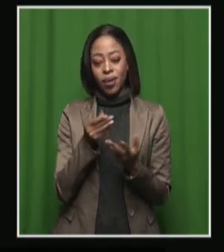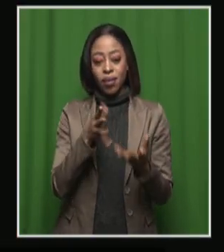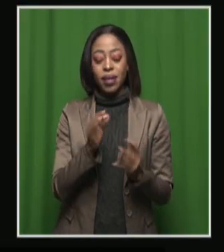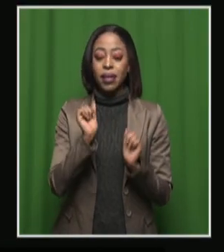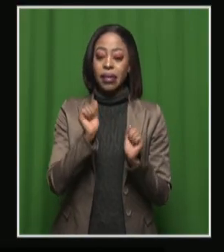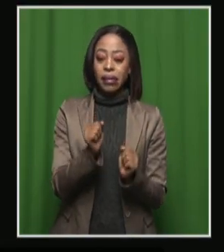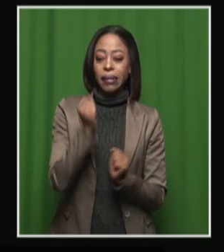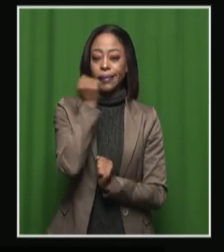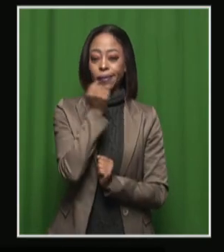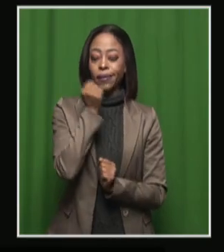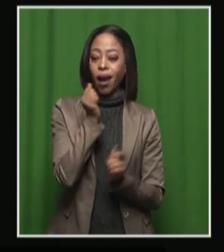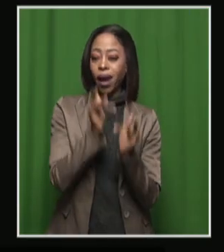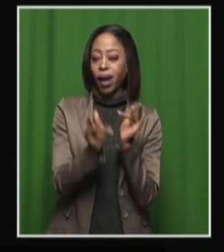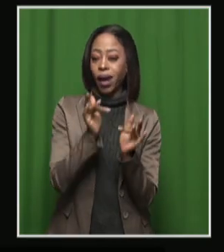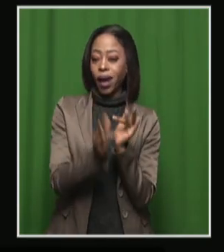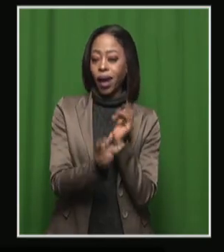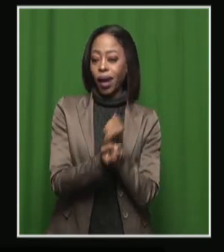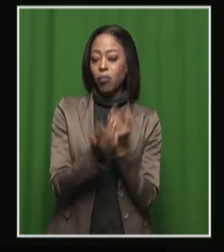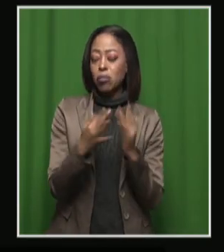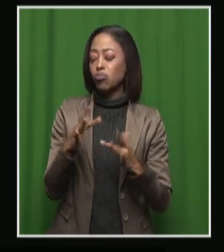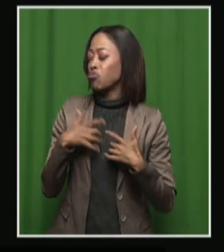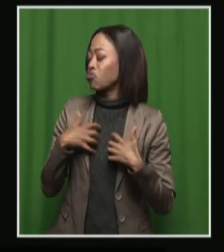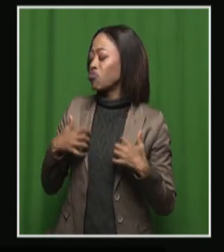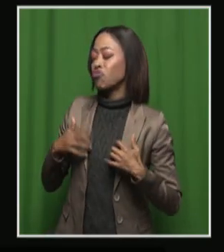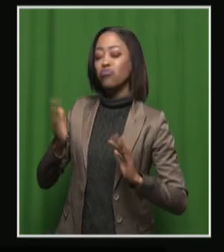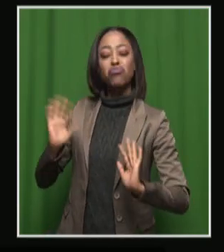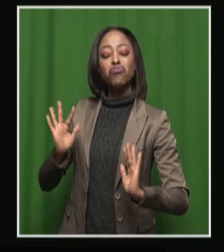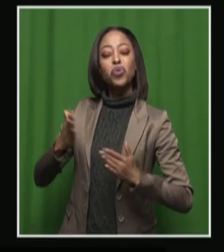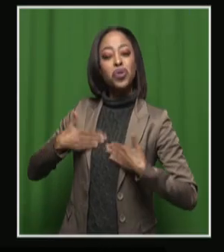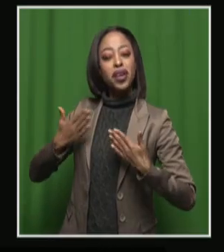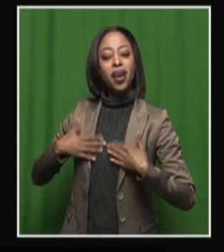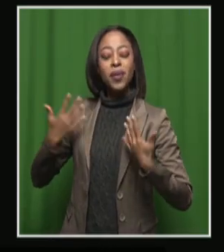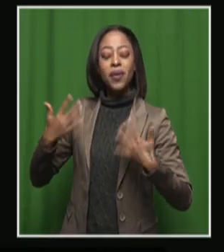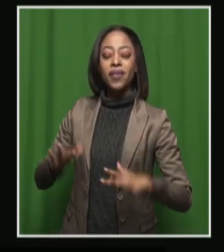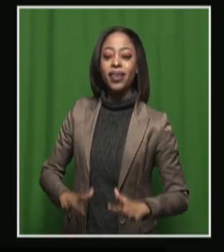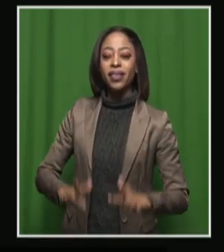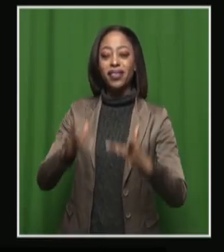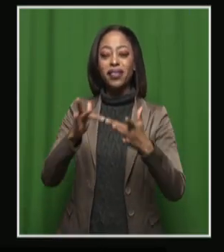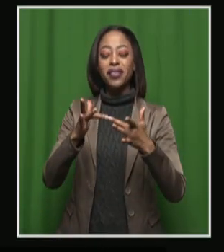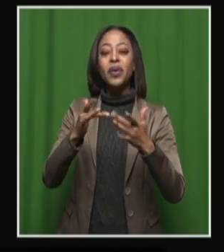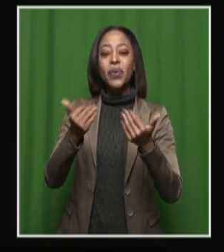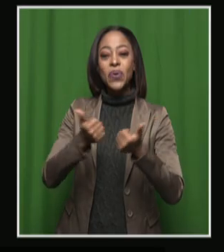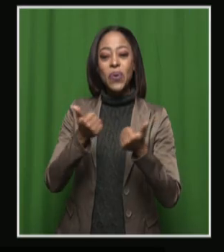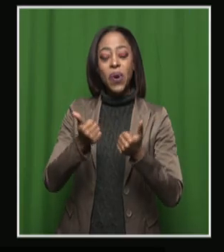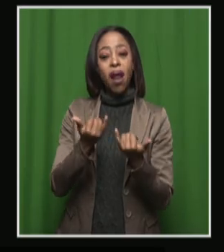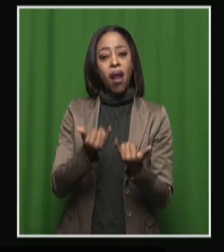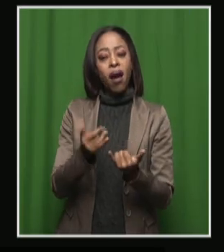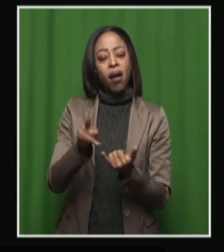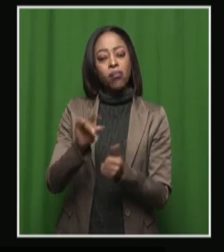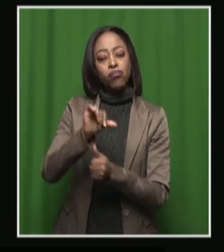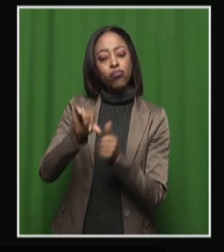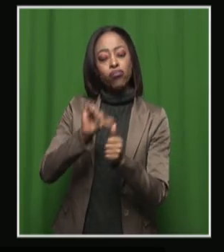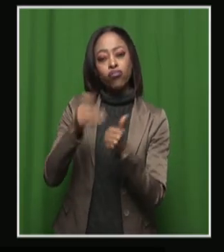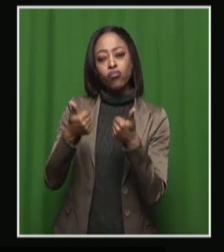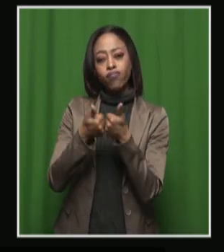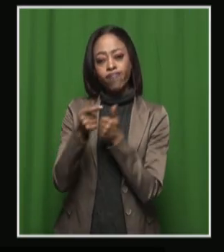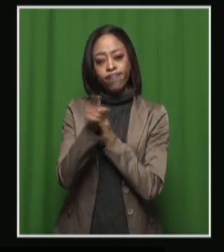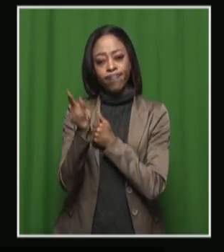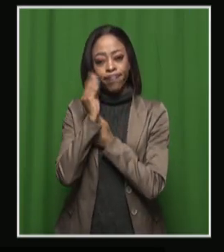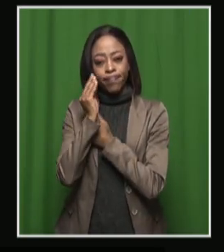some connectivity issues on our side. No worries. We're just glad that you did manage to connect with us. Now, let's talk about some of the social challenges you go